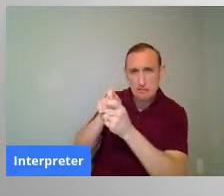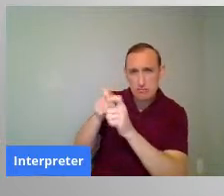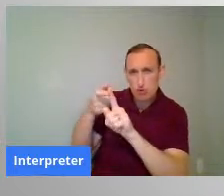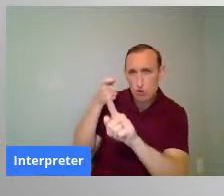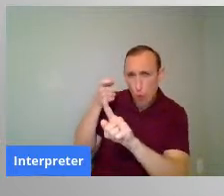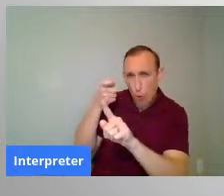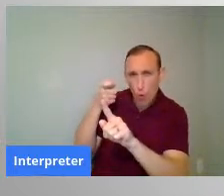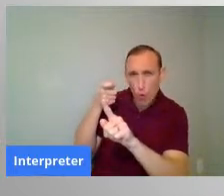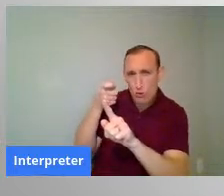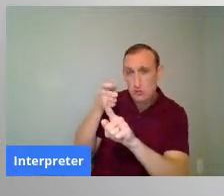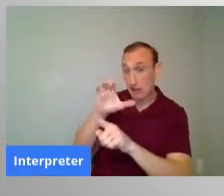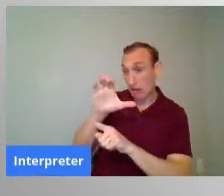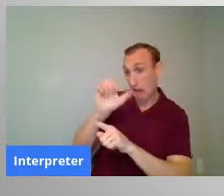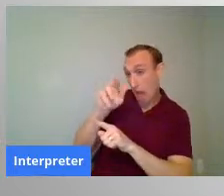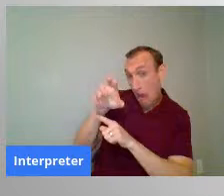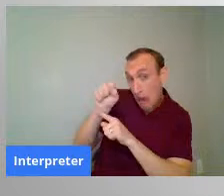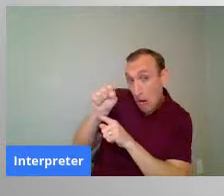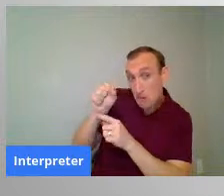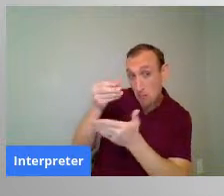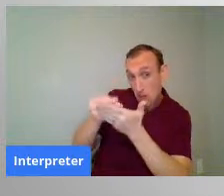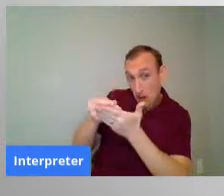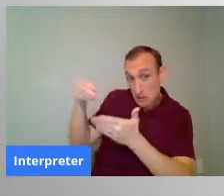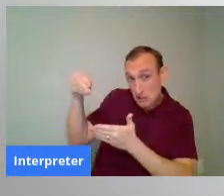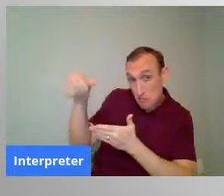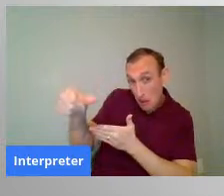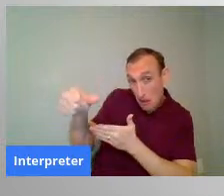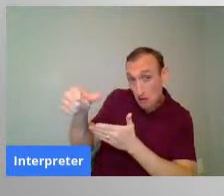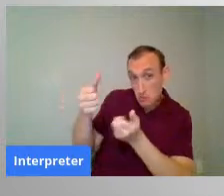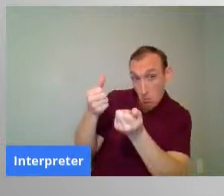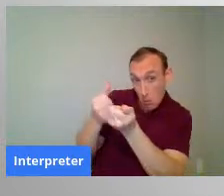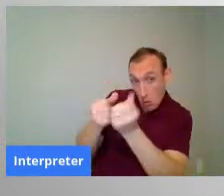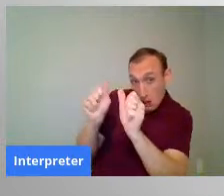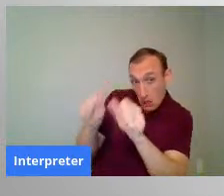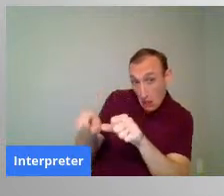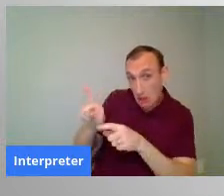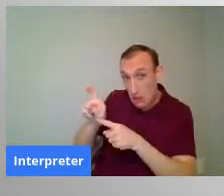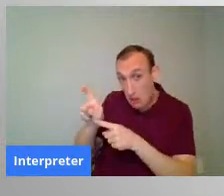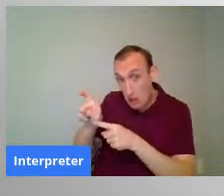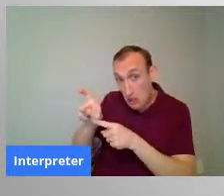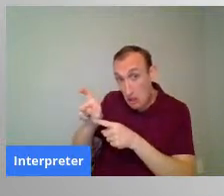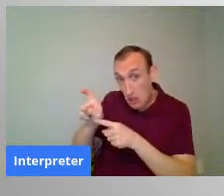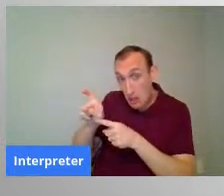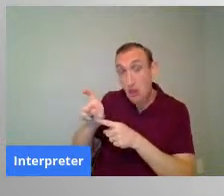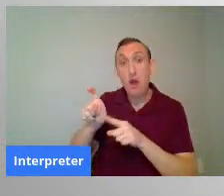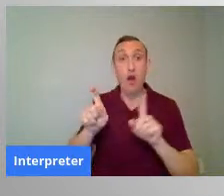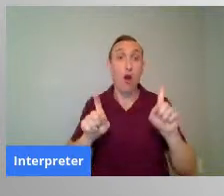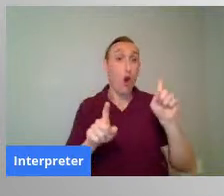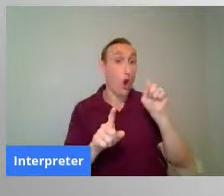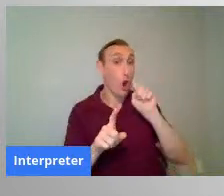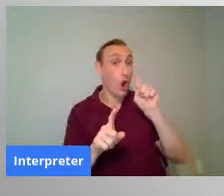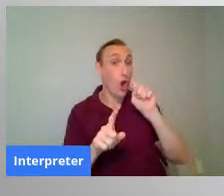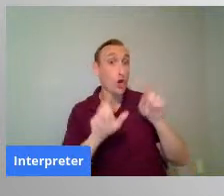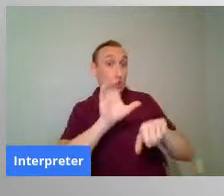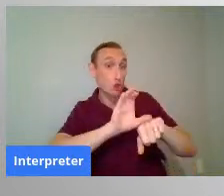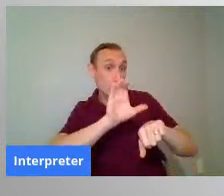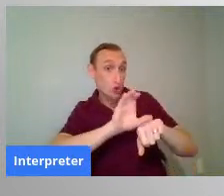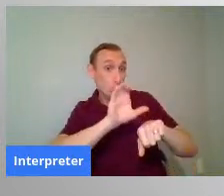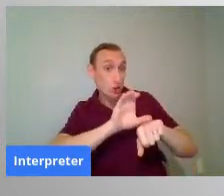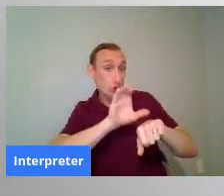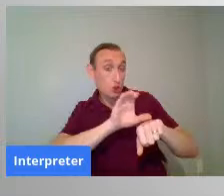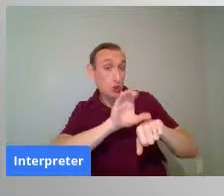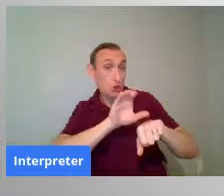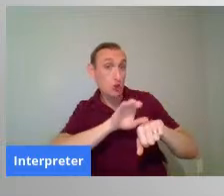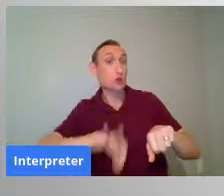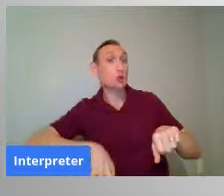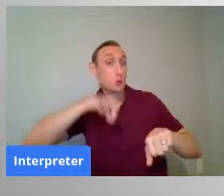like our CARES funding? I also understand there's donations from churches for outdoor